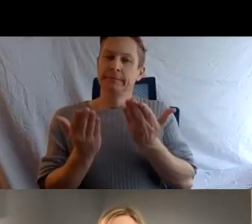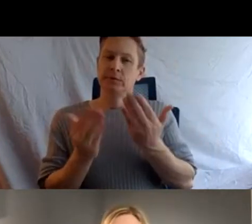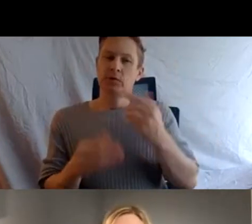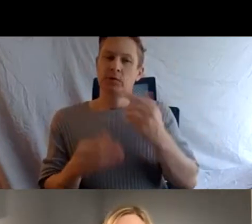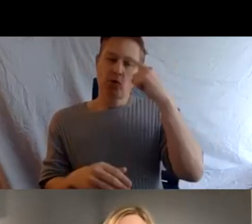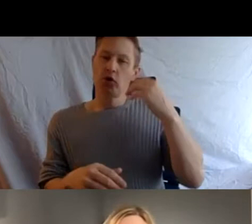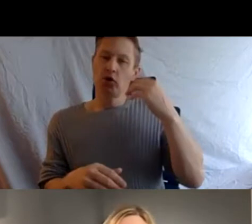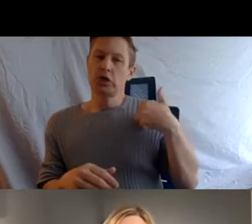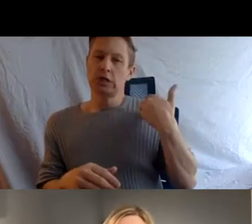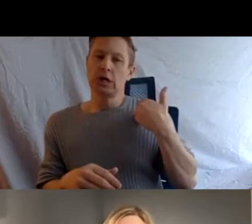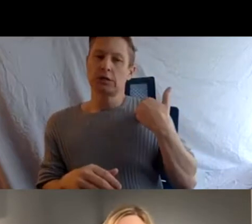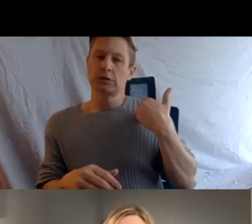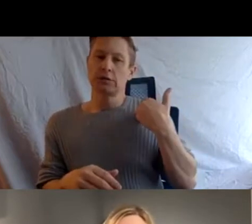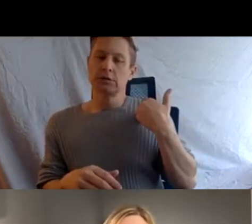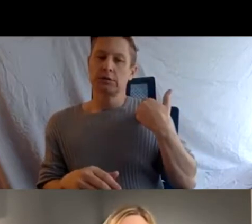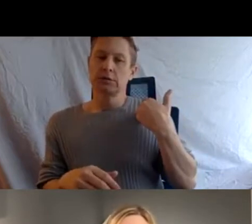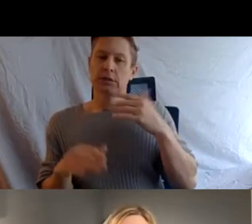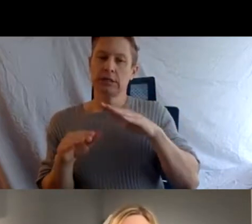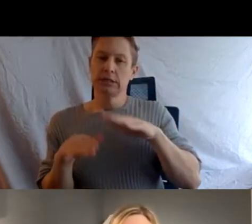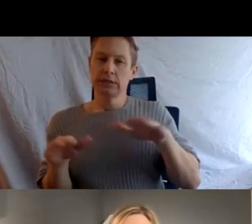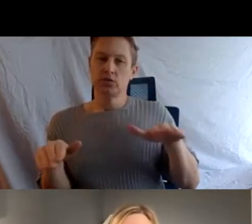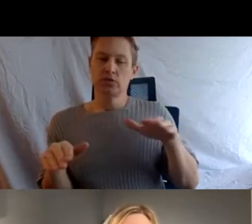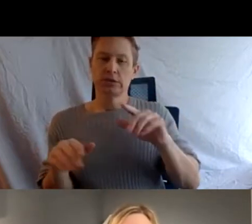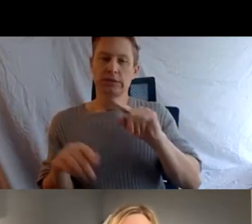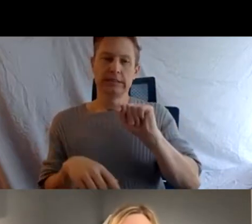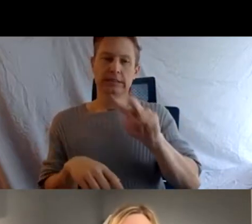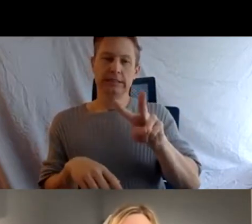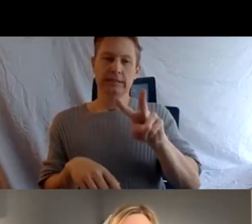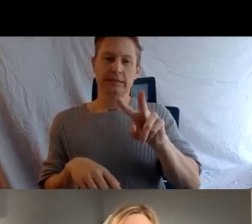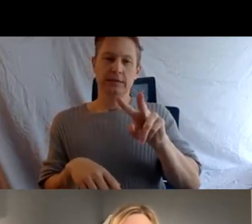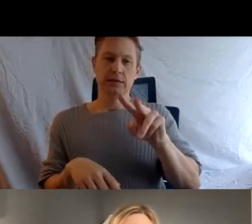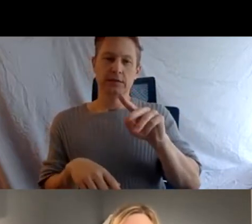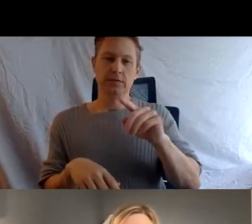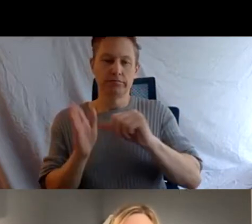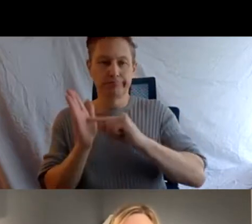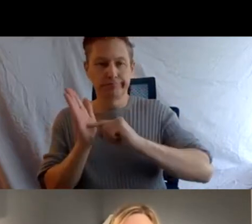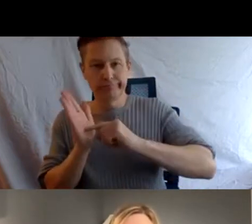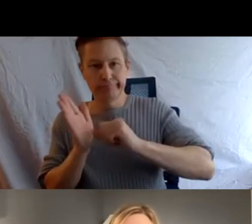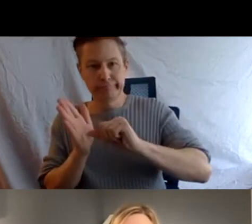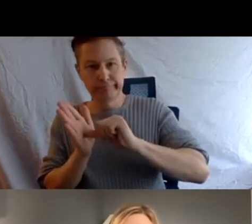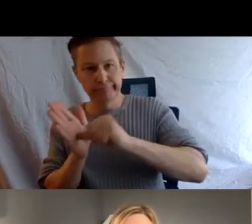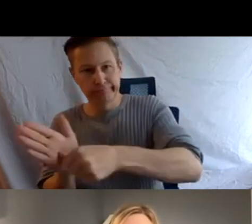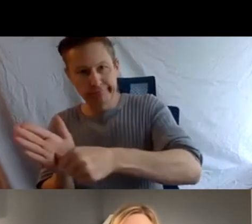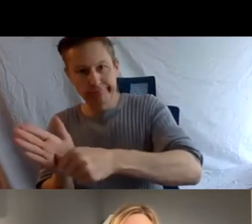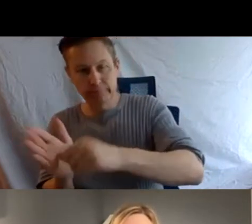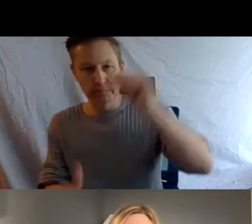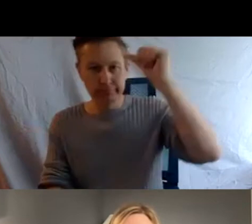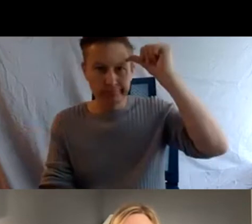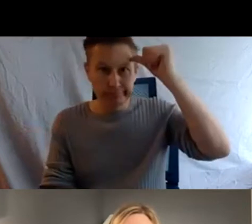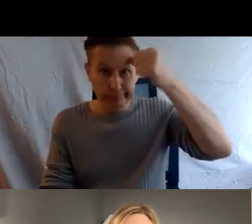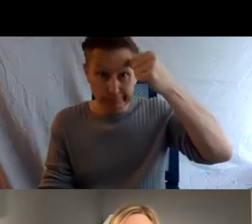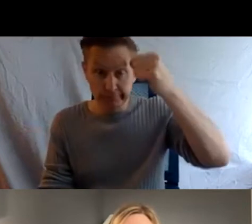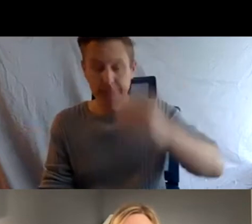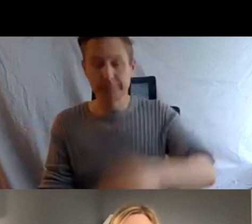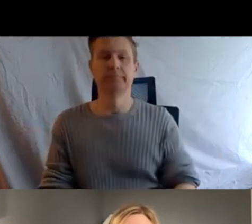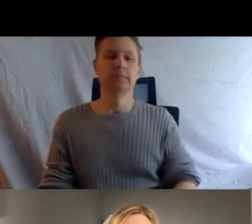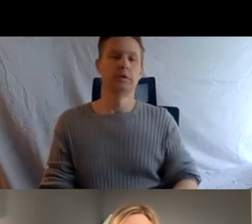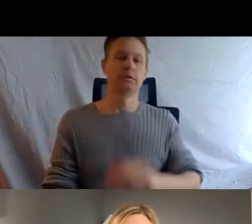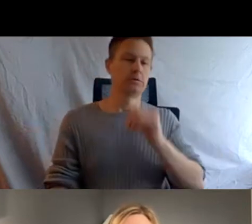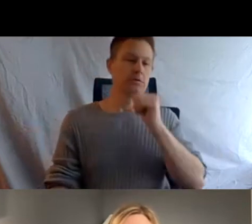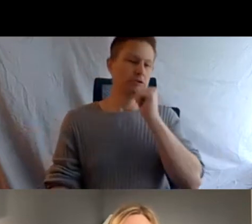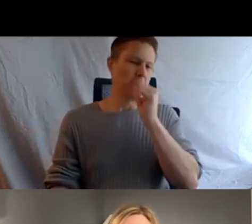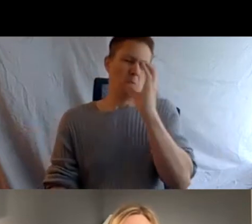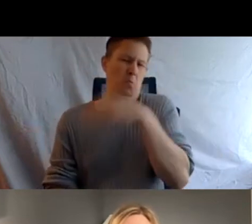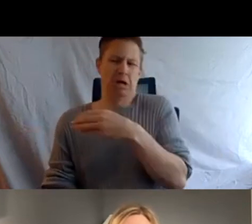kids' television to try to imprint on them the idea that there's nothing strange